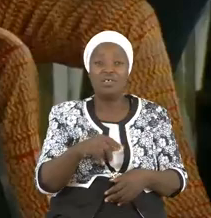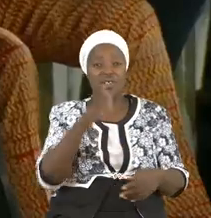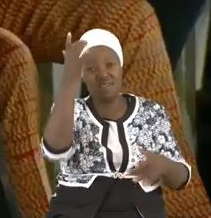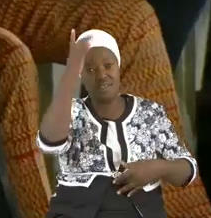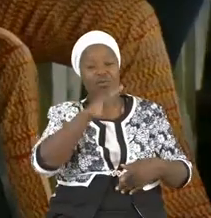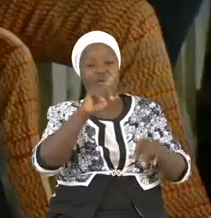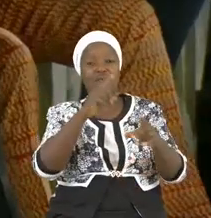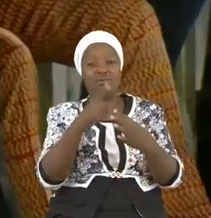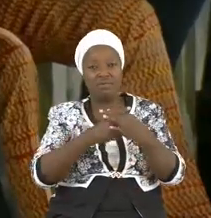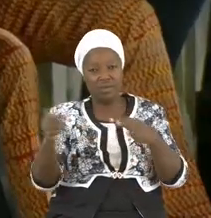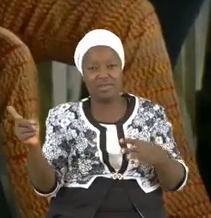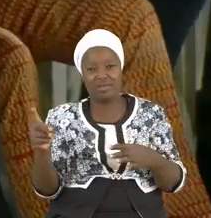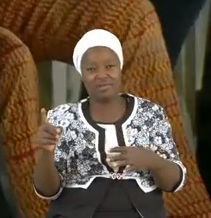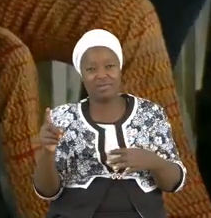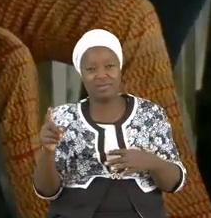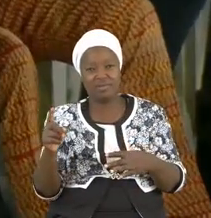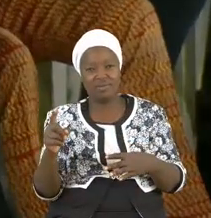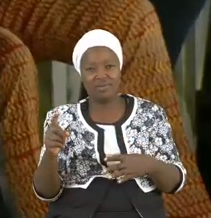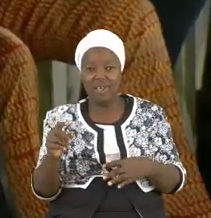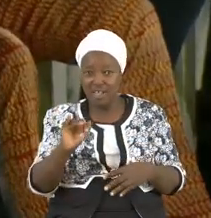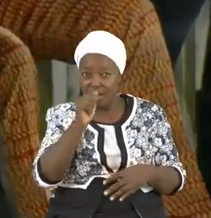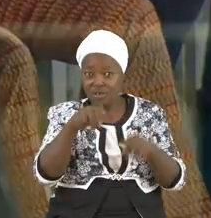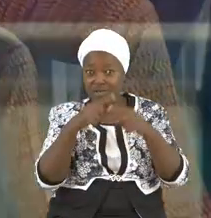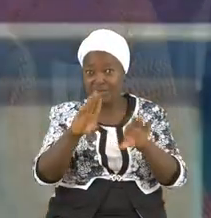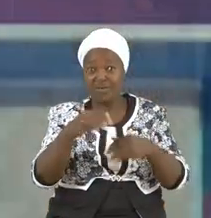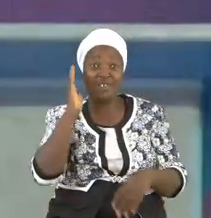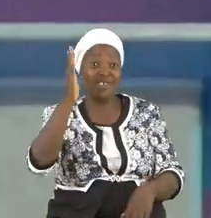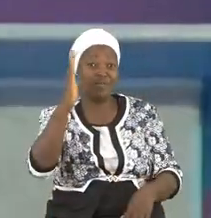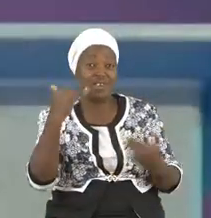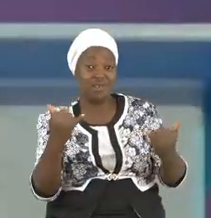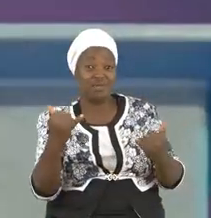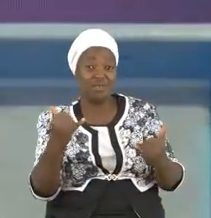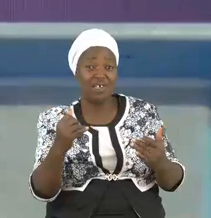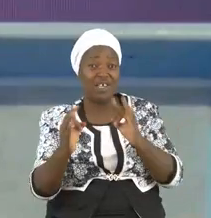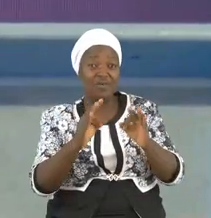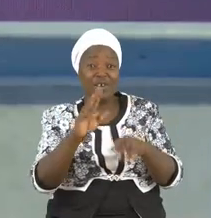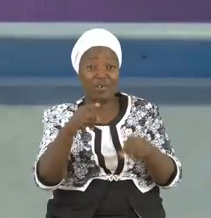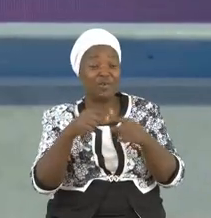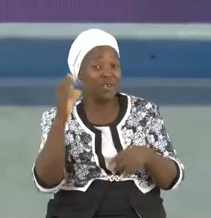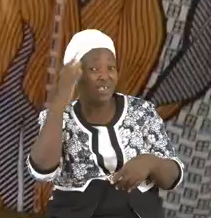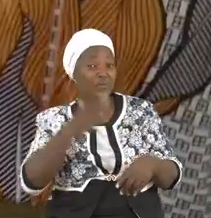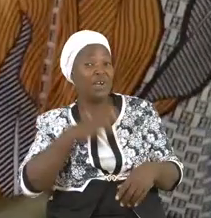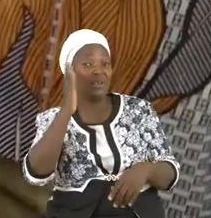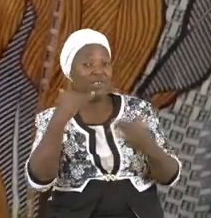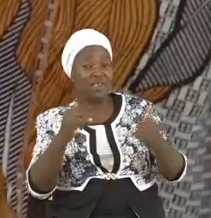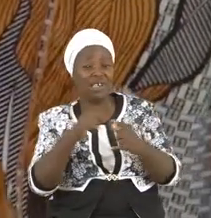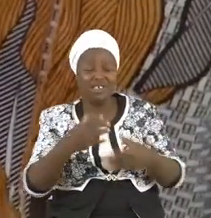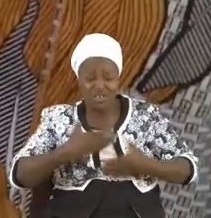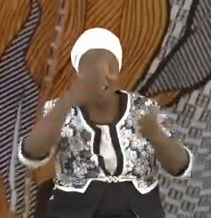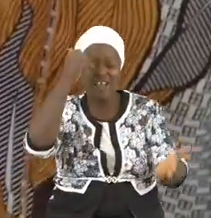I'm going to give you testimony, but if you are going to hear the testimony, you have to give me an encouraging amen.